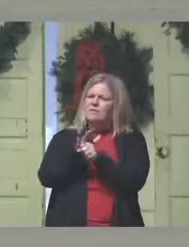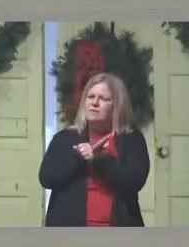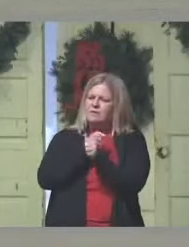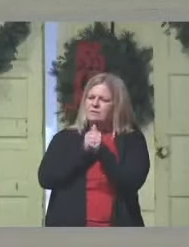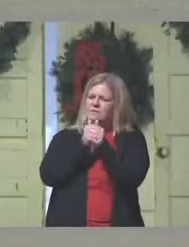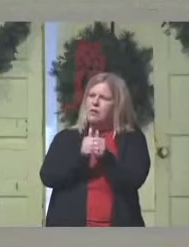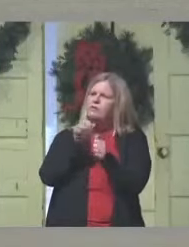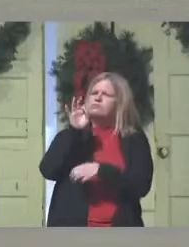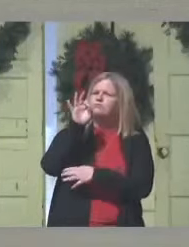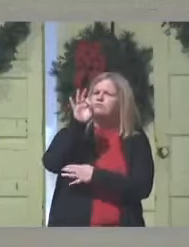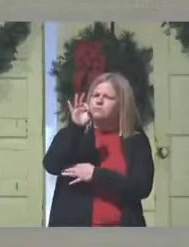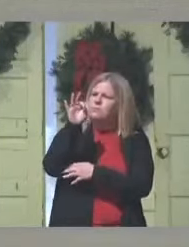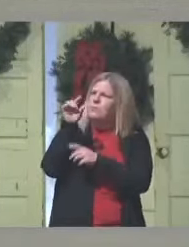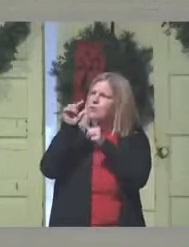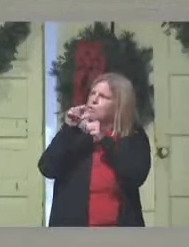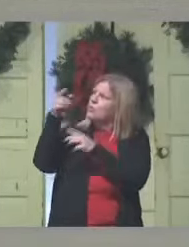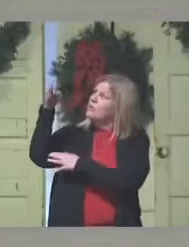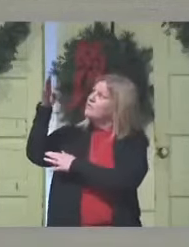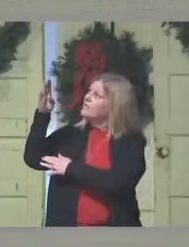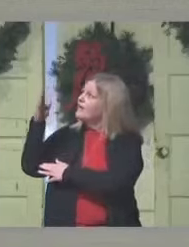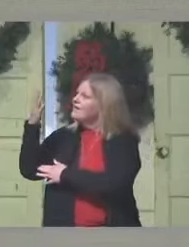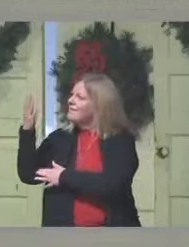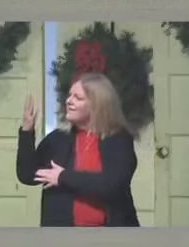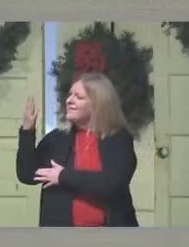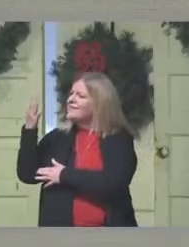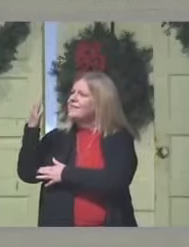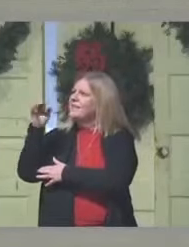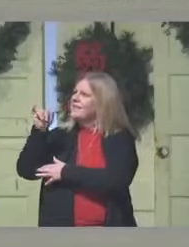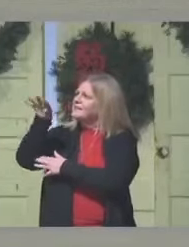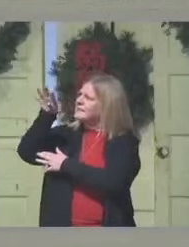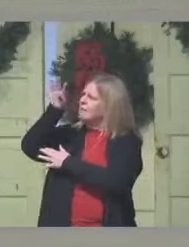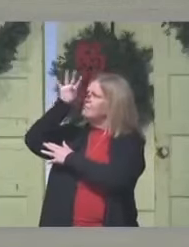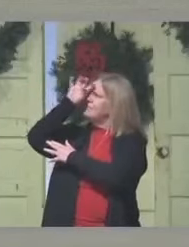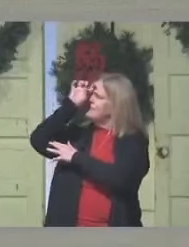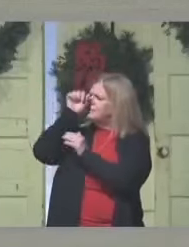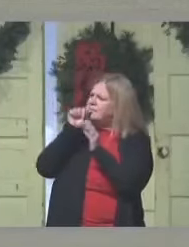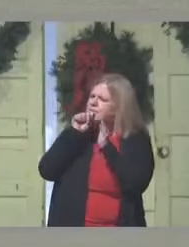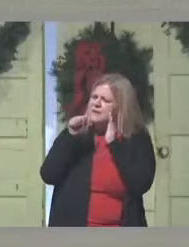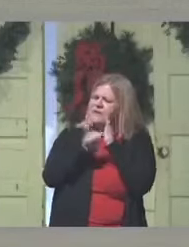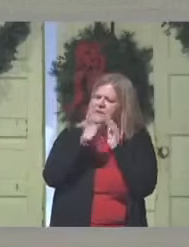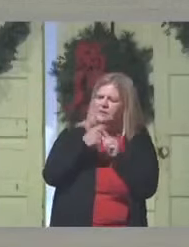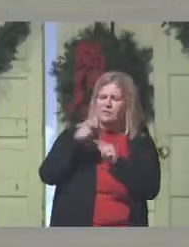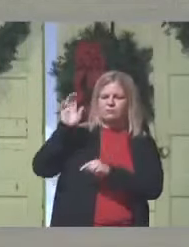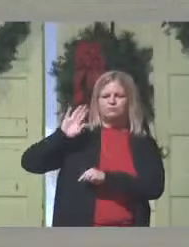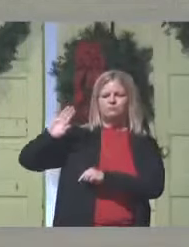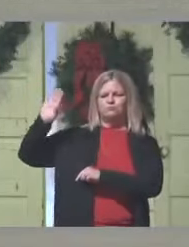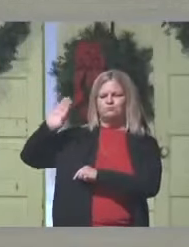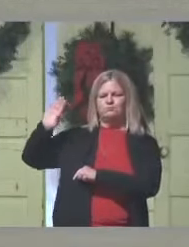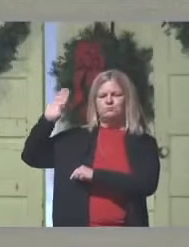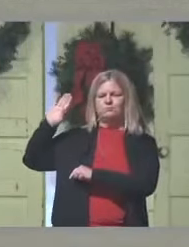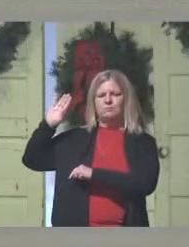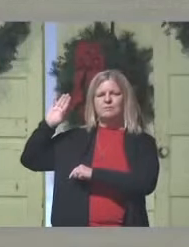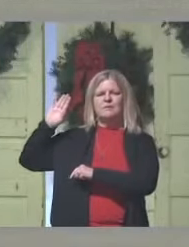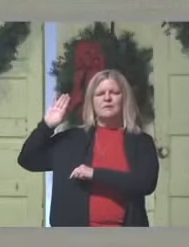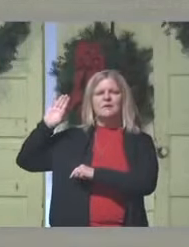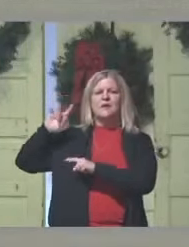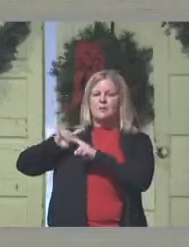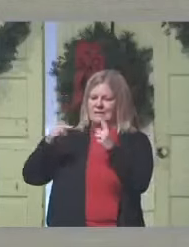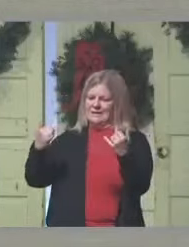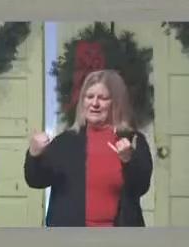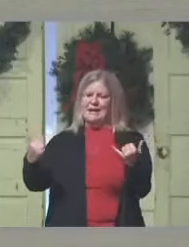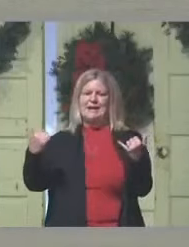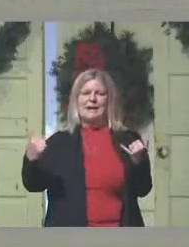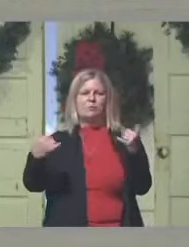preaching of the Word of God. That is, the mystery that has been hidden from the past ages and generations, but has now